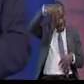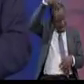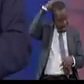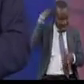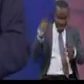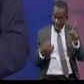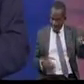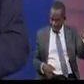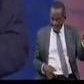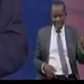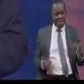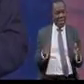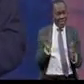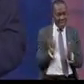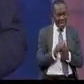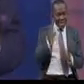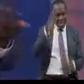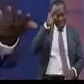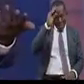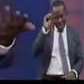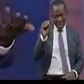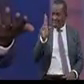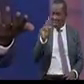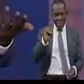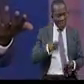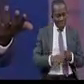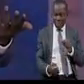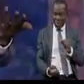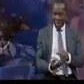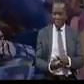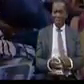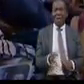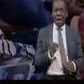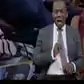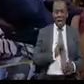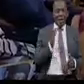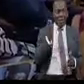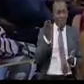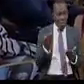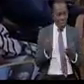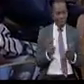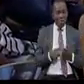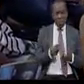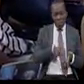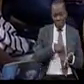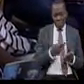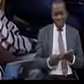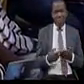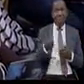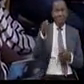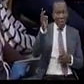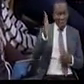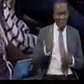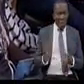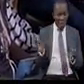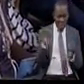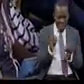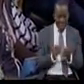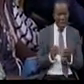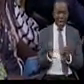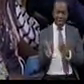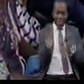den. He said, go ahead. I want to prove God more. Prove God more. And then they threw him there,